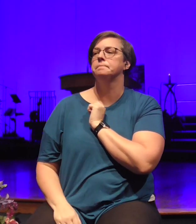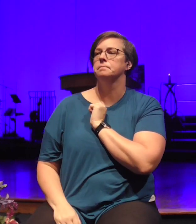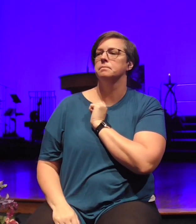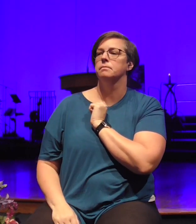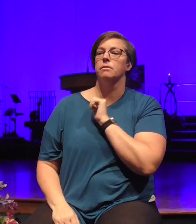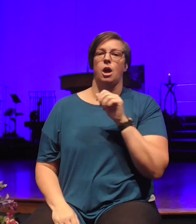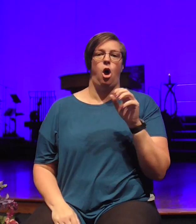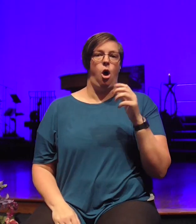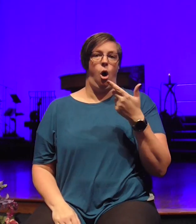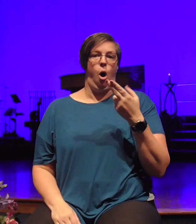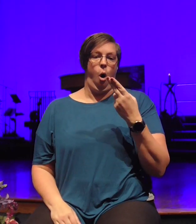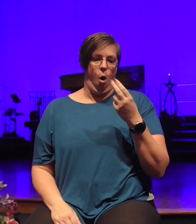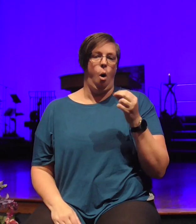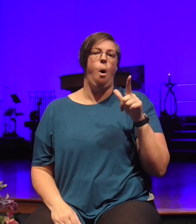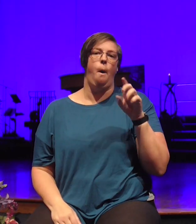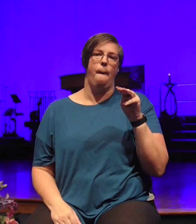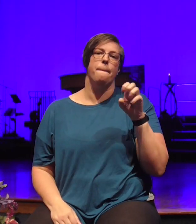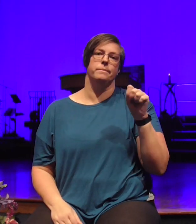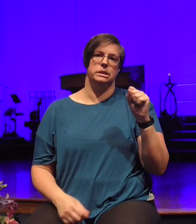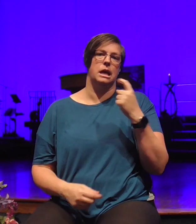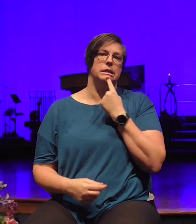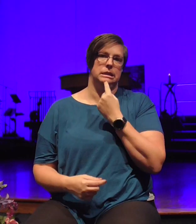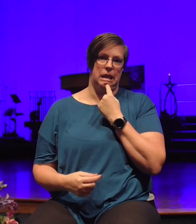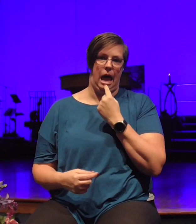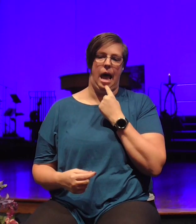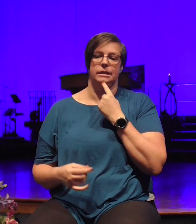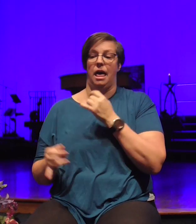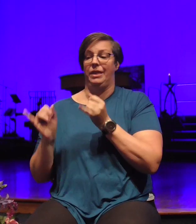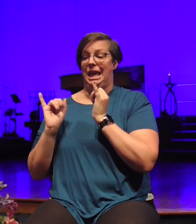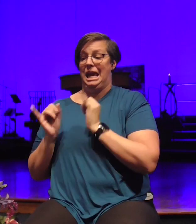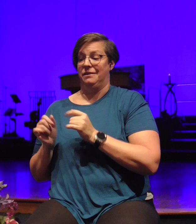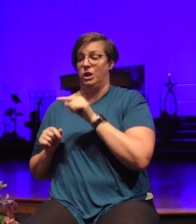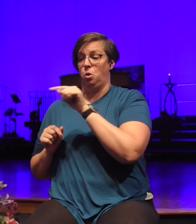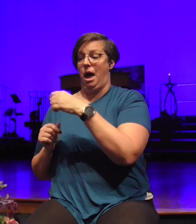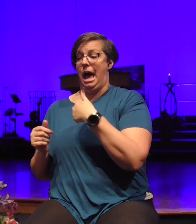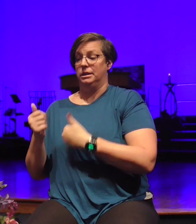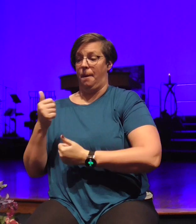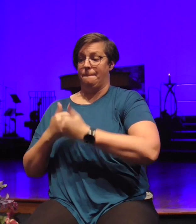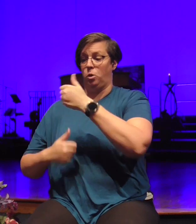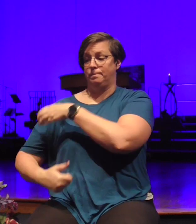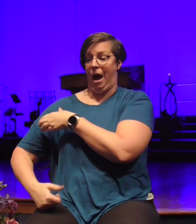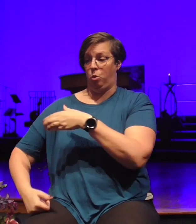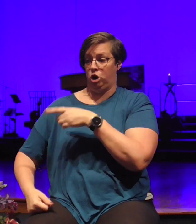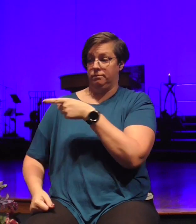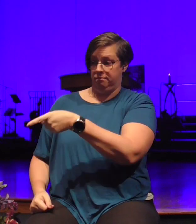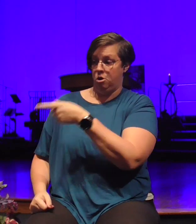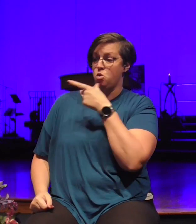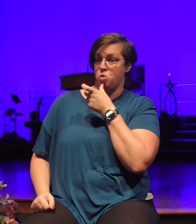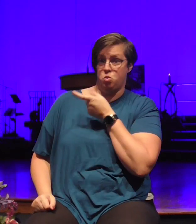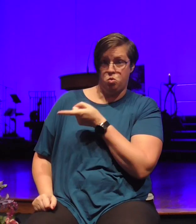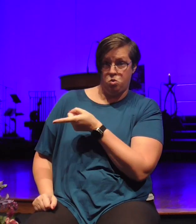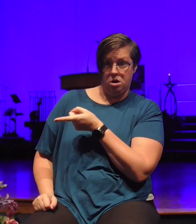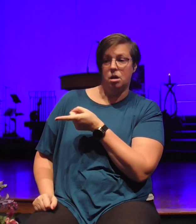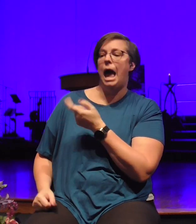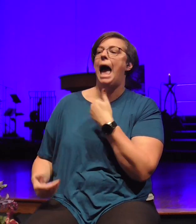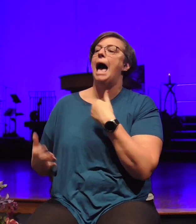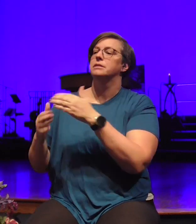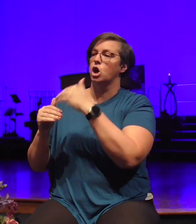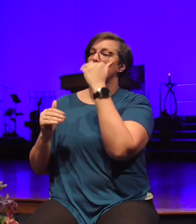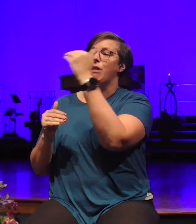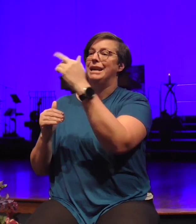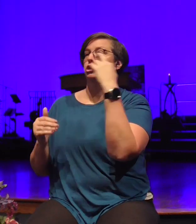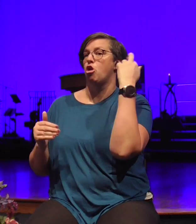Ernest Holmes, the founder of our teaching, says, "The individual who has the most power is the one who has the greatest realization of the